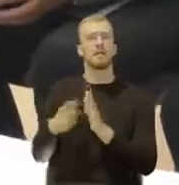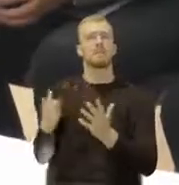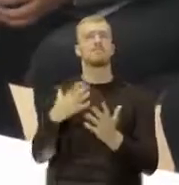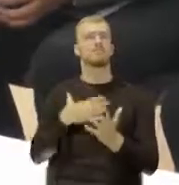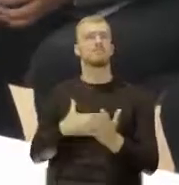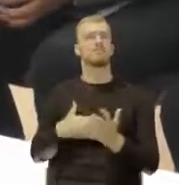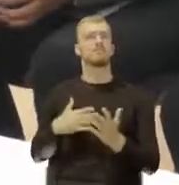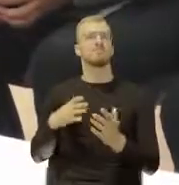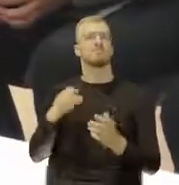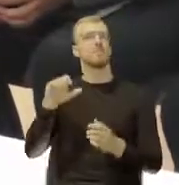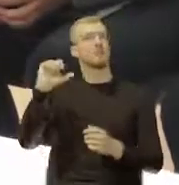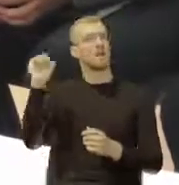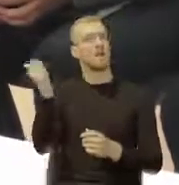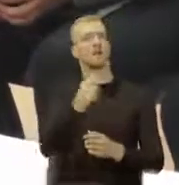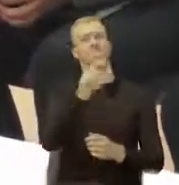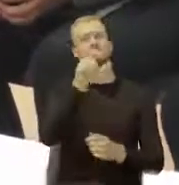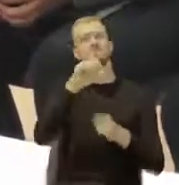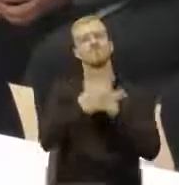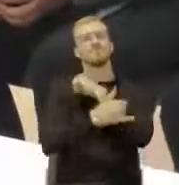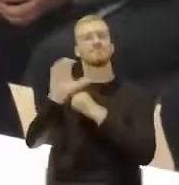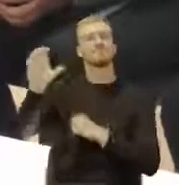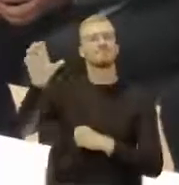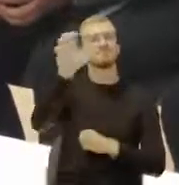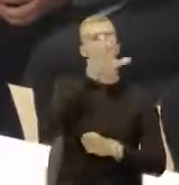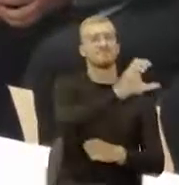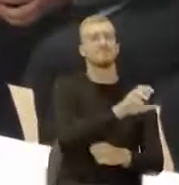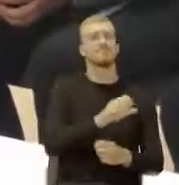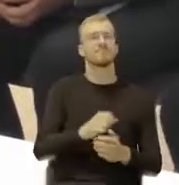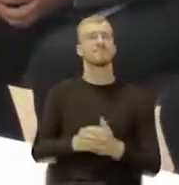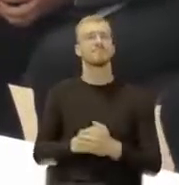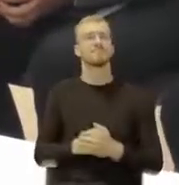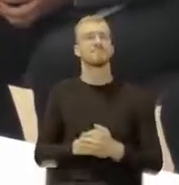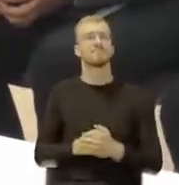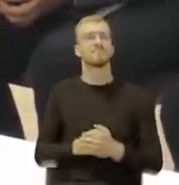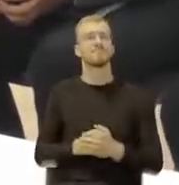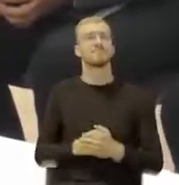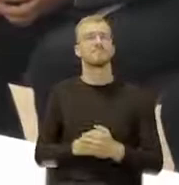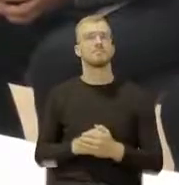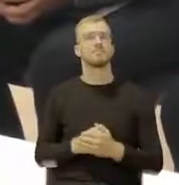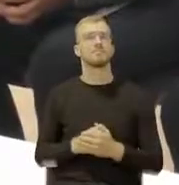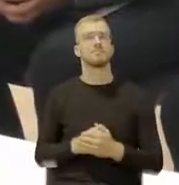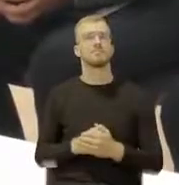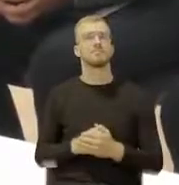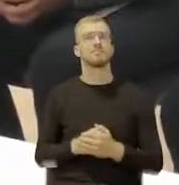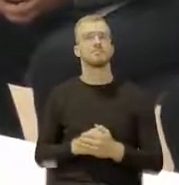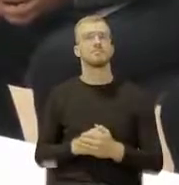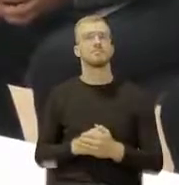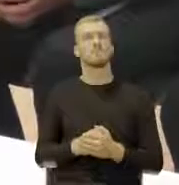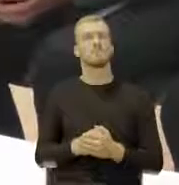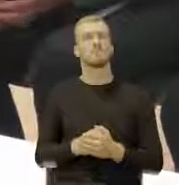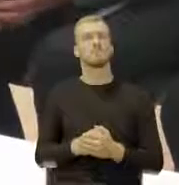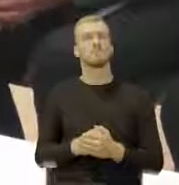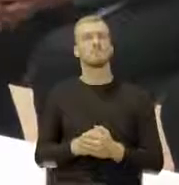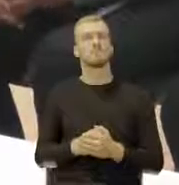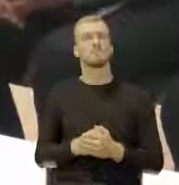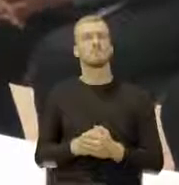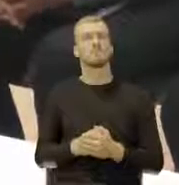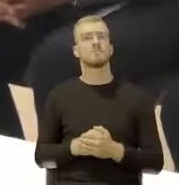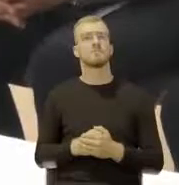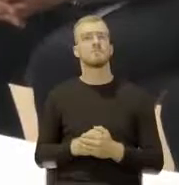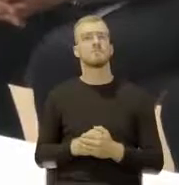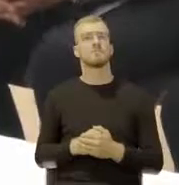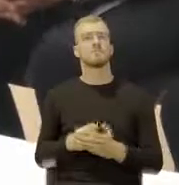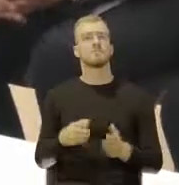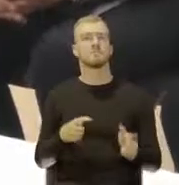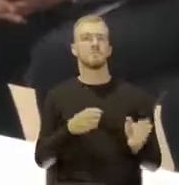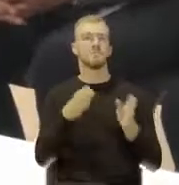the third dimension is the social dimension. Of course, public transport offers mobility for all. It's by definition. But